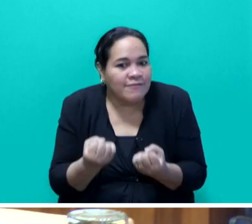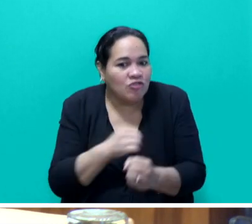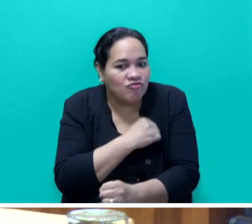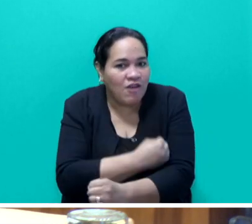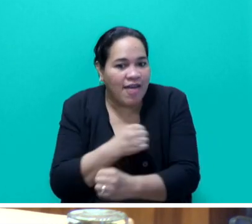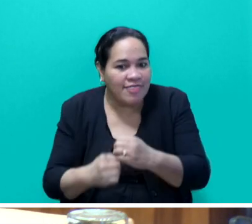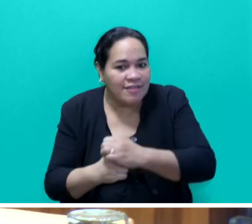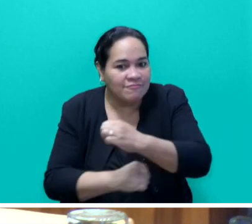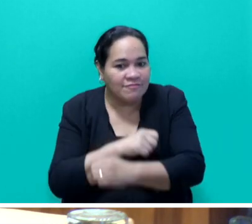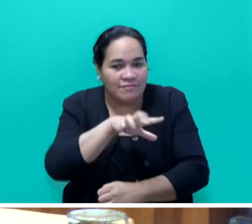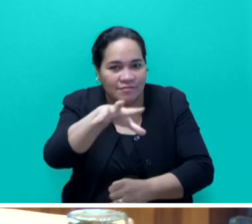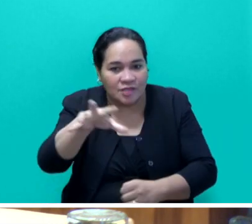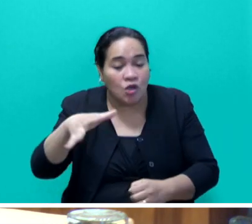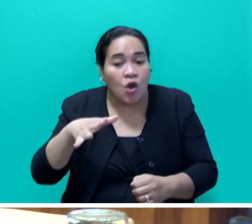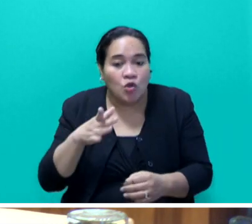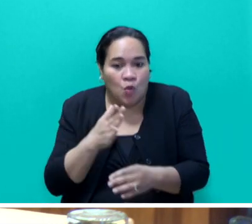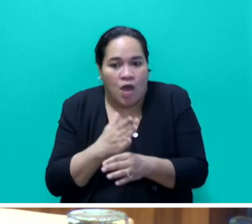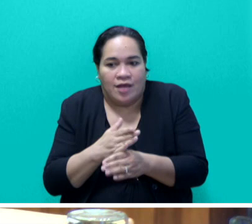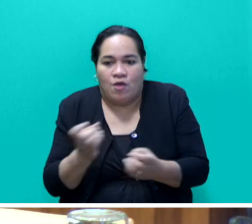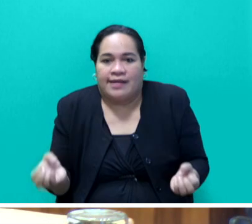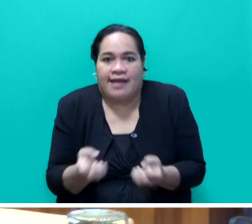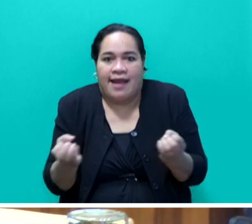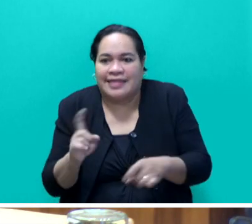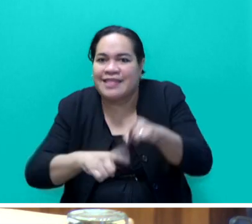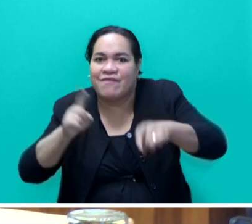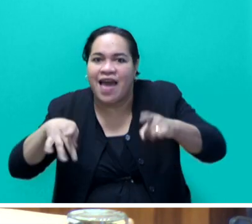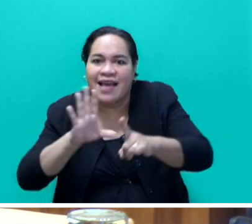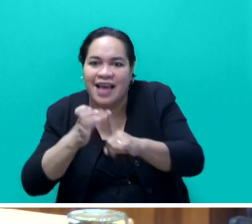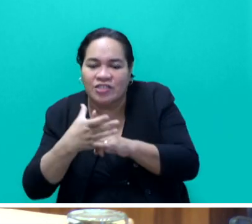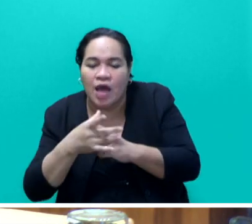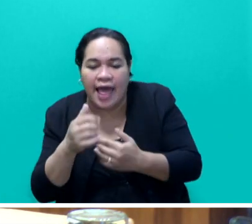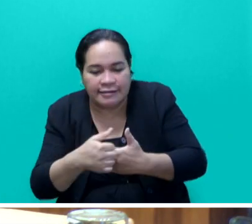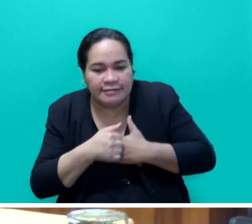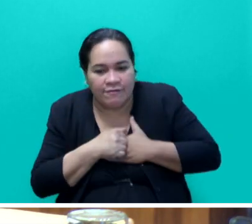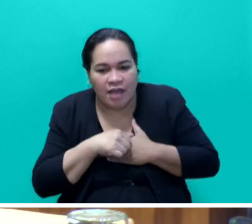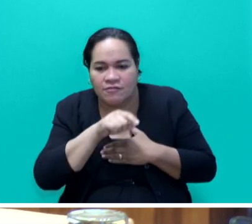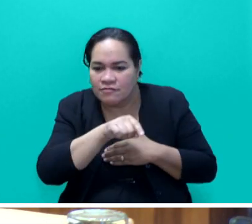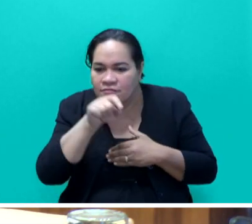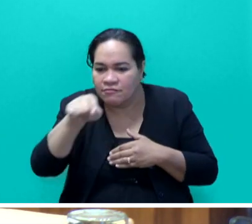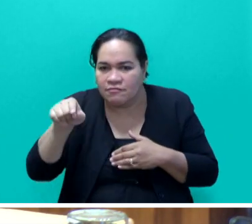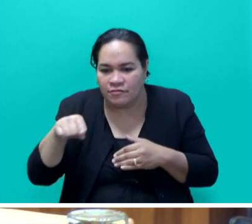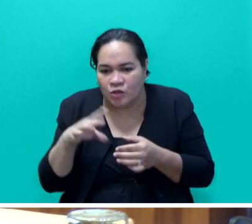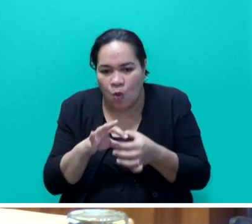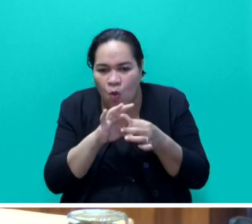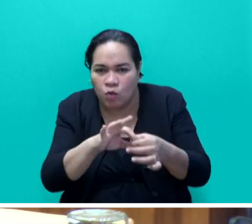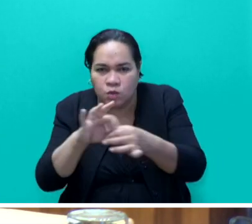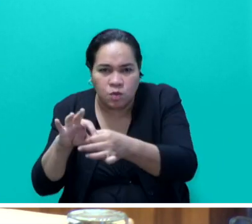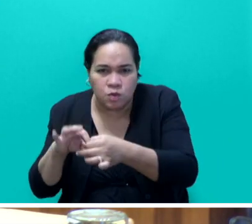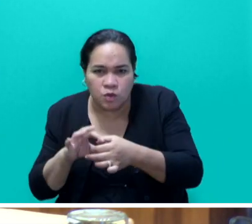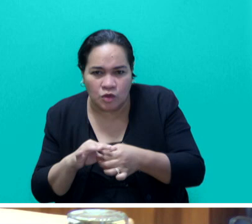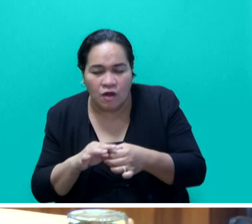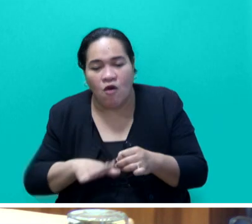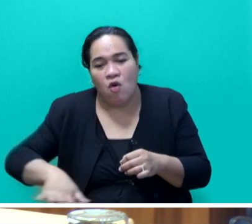towards bringing different cultures together and safeguarding the intangible cultural heritage elements to all